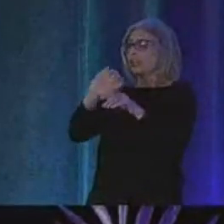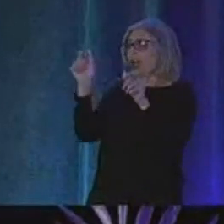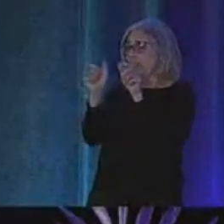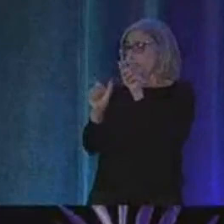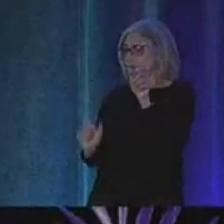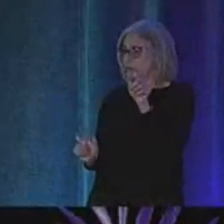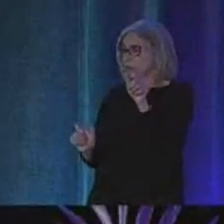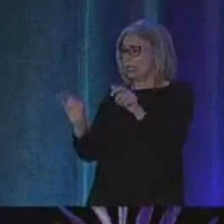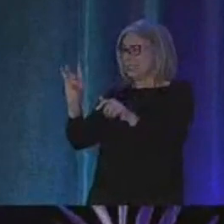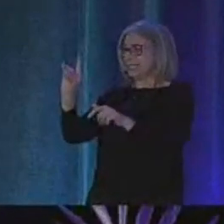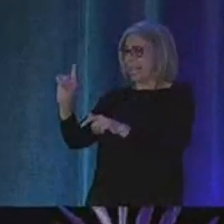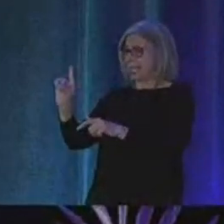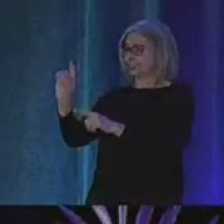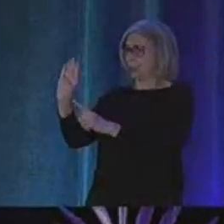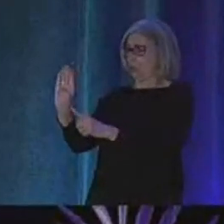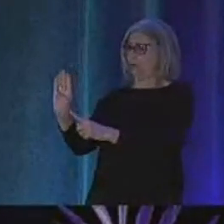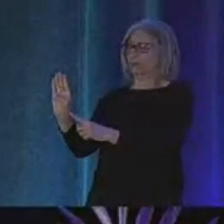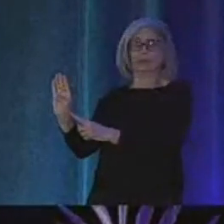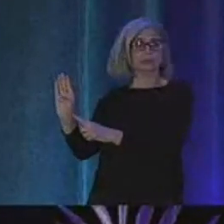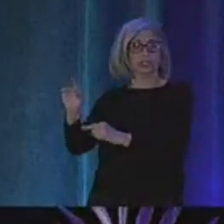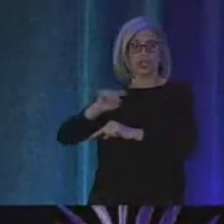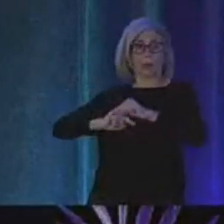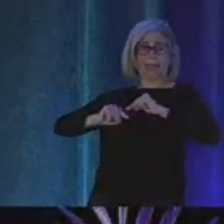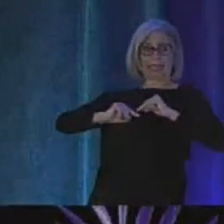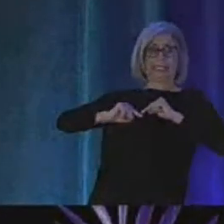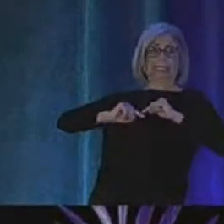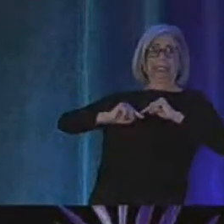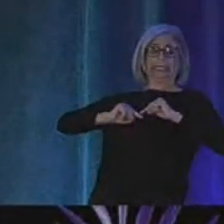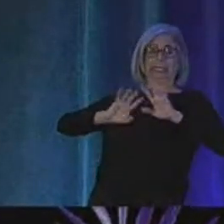dashboard. Whoop, sorry, go back one.